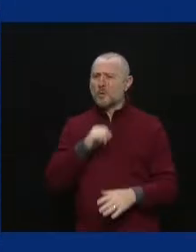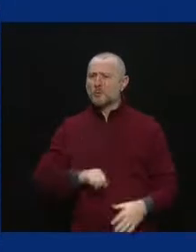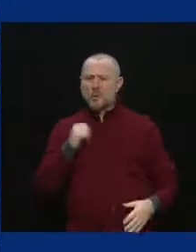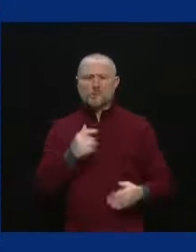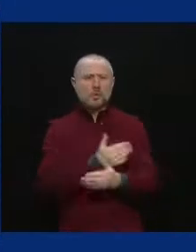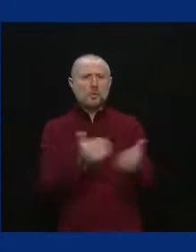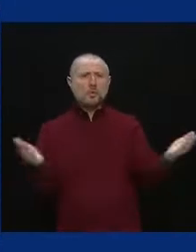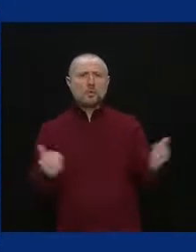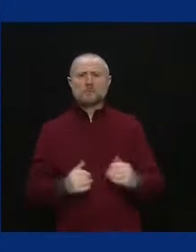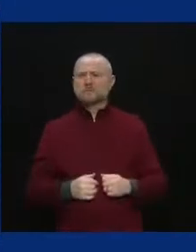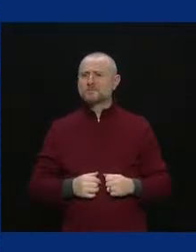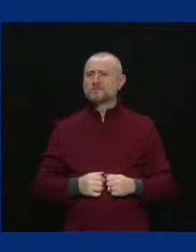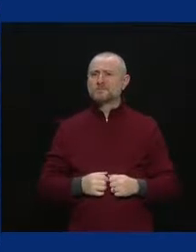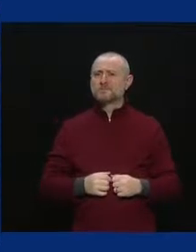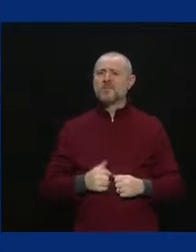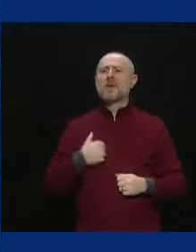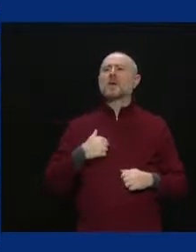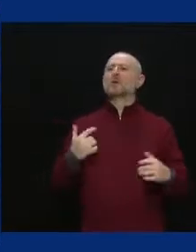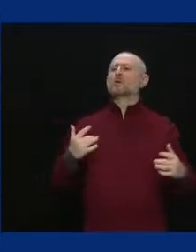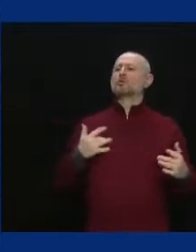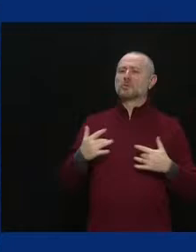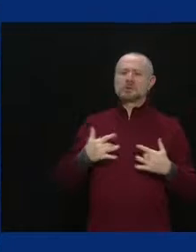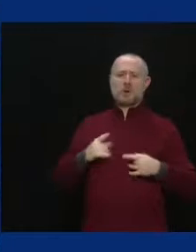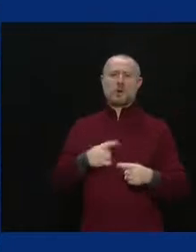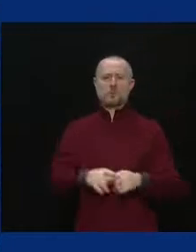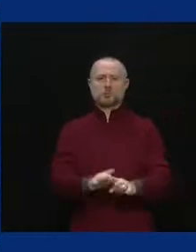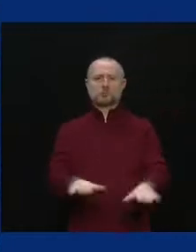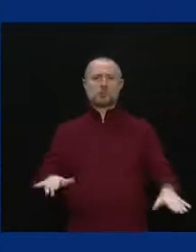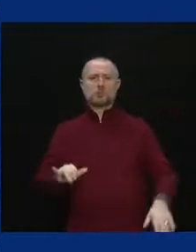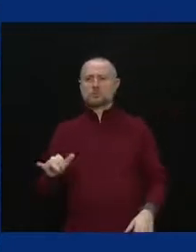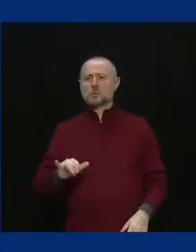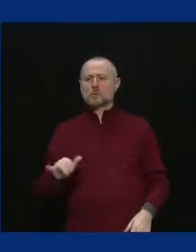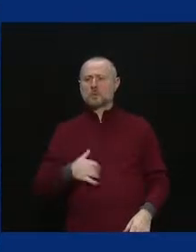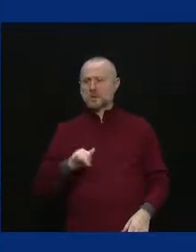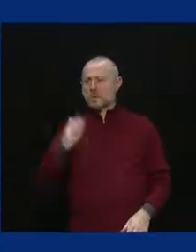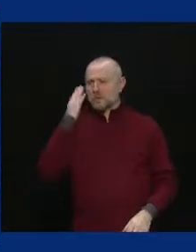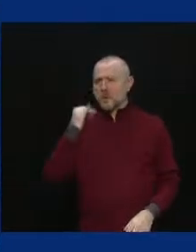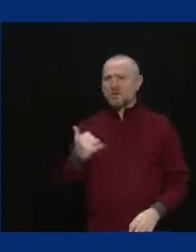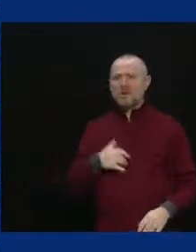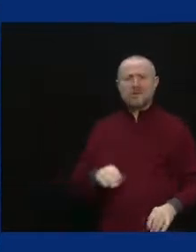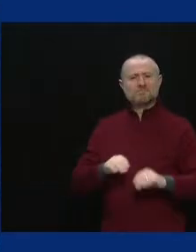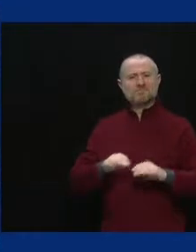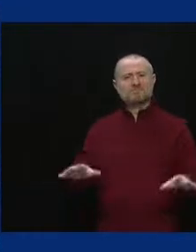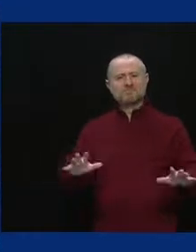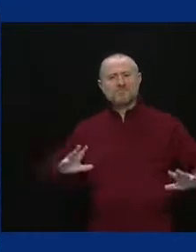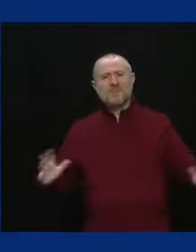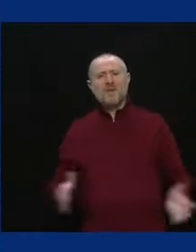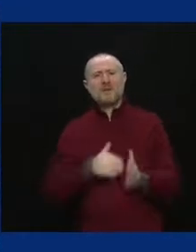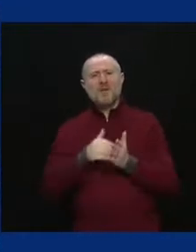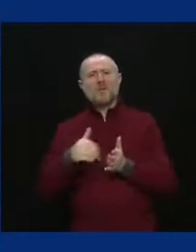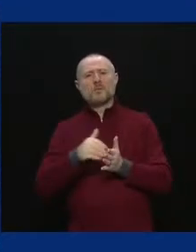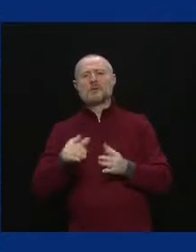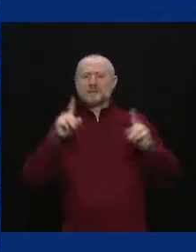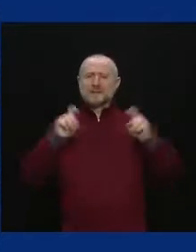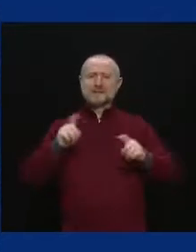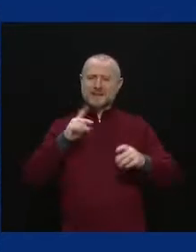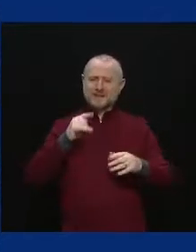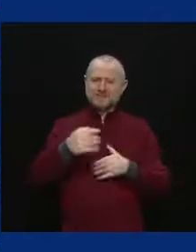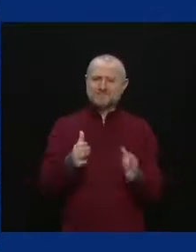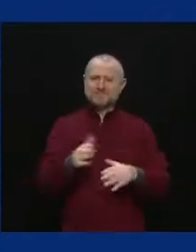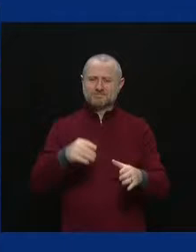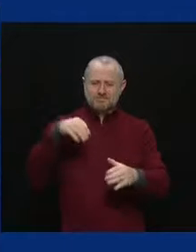I am concerned about the children as well. I mean, that's why we have deployed tens of thousands of test kits to the nursing